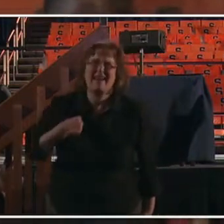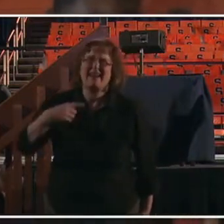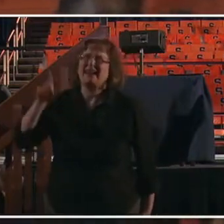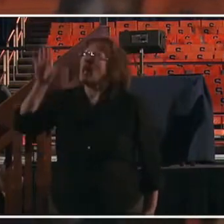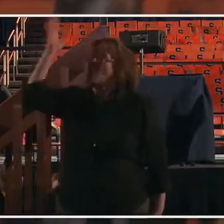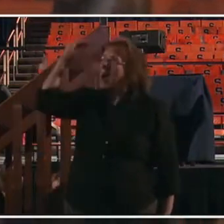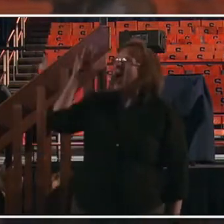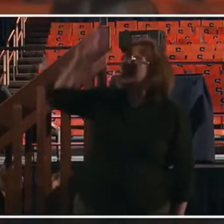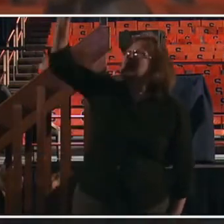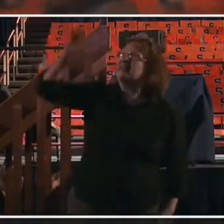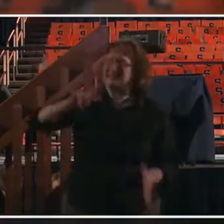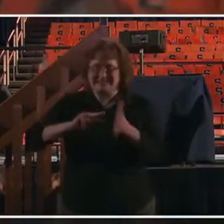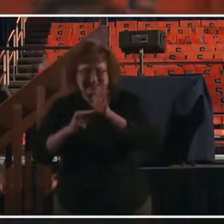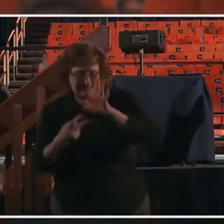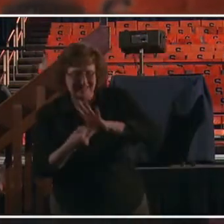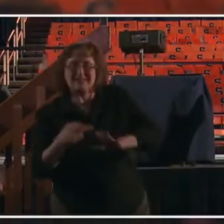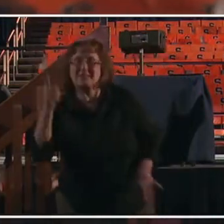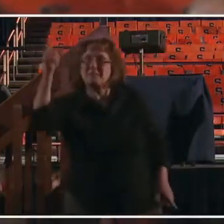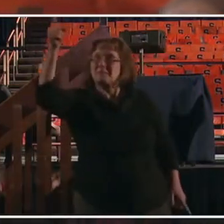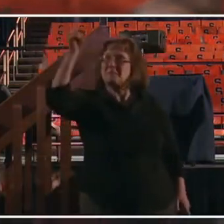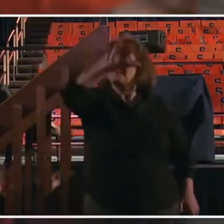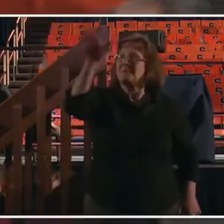he's intentional.